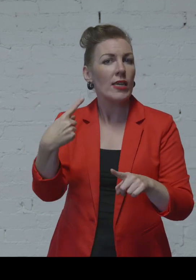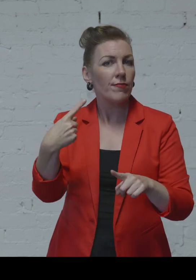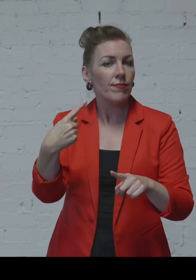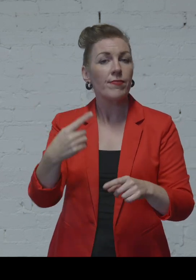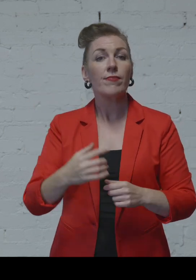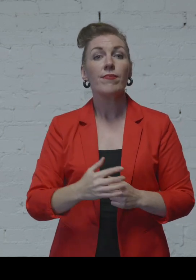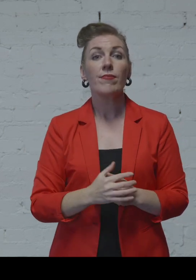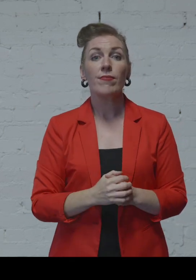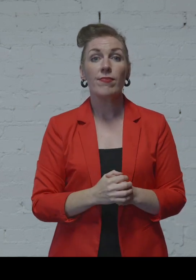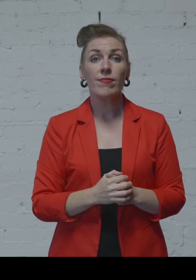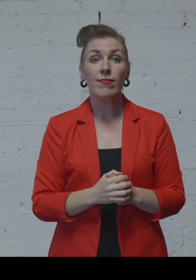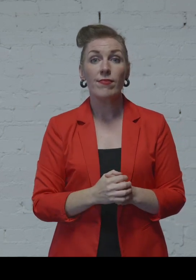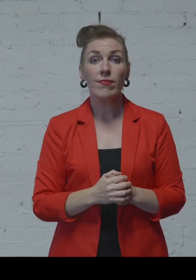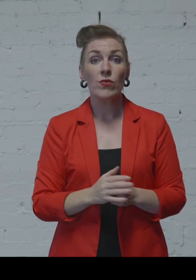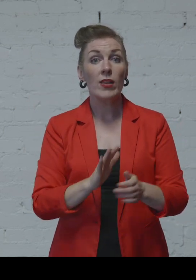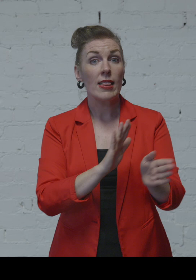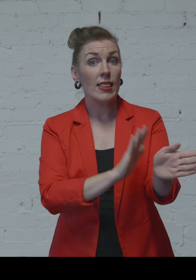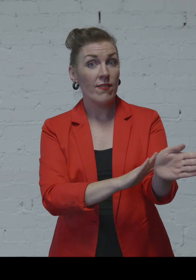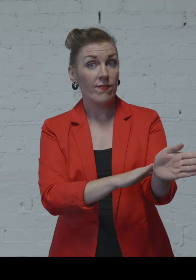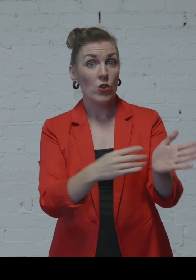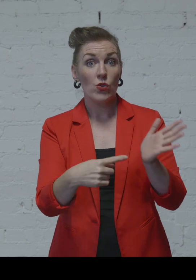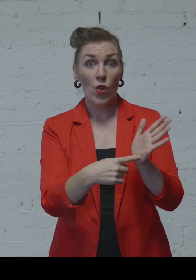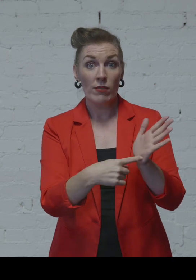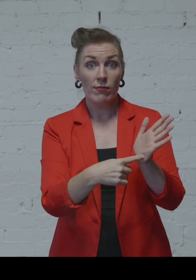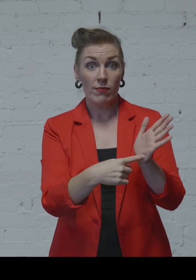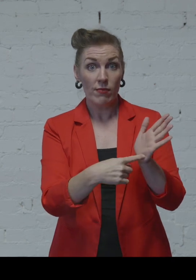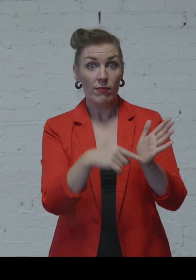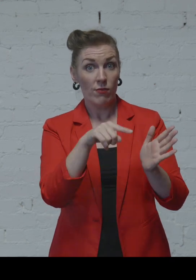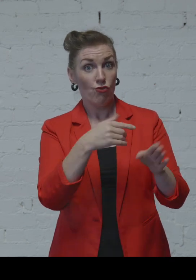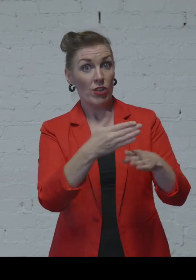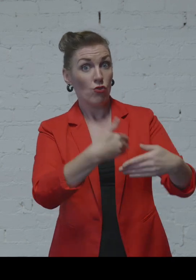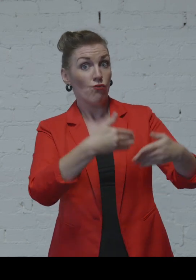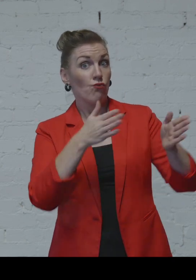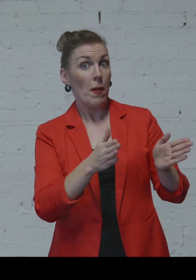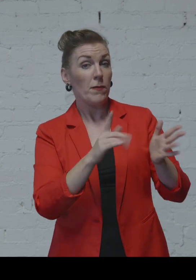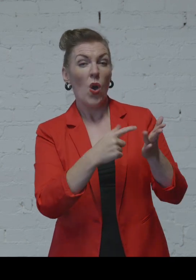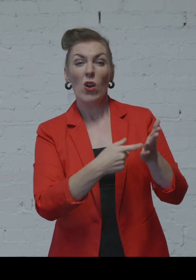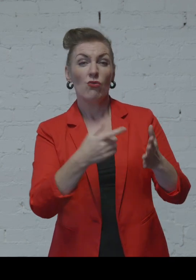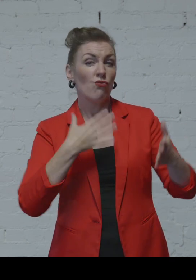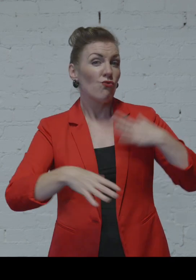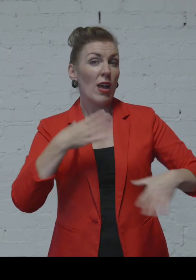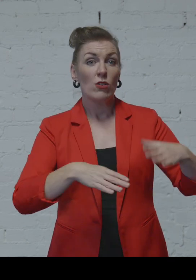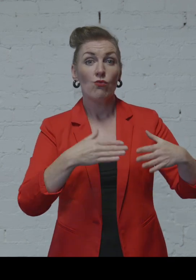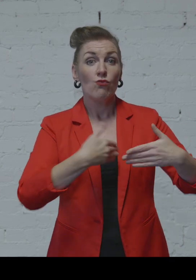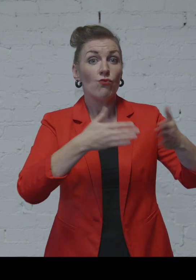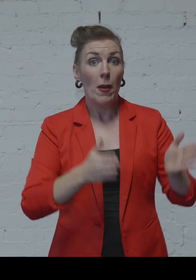To the left of the toilet is the green room or dressing room. The green room or dressing room has a shower and